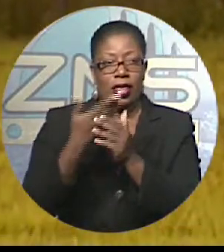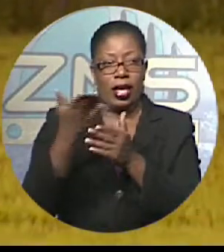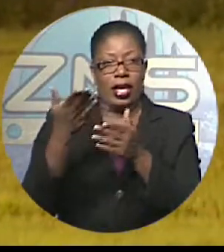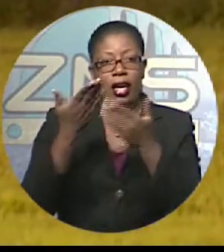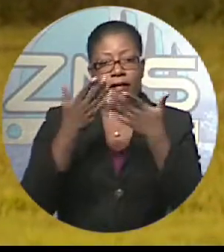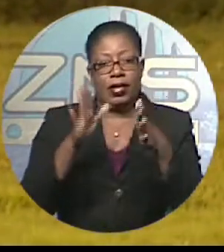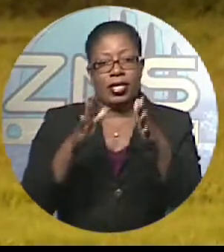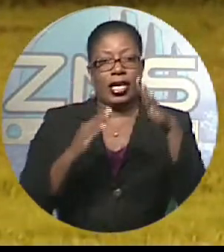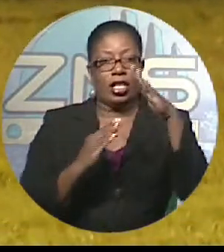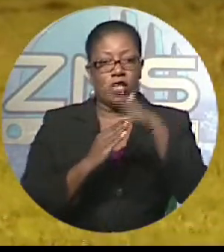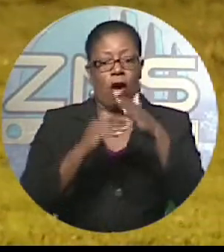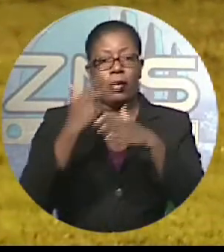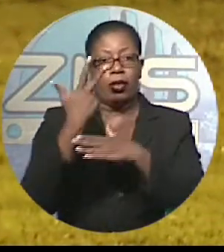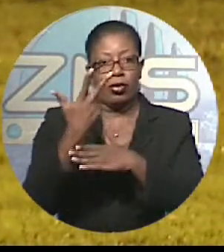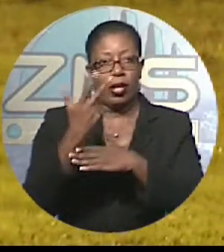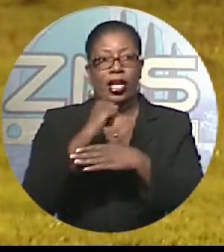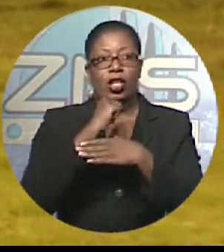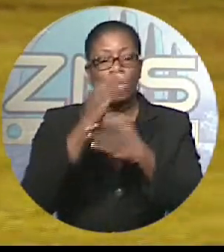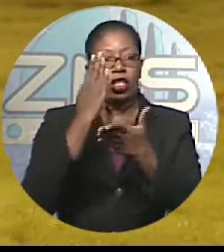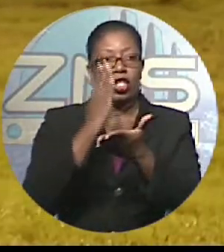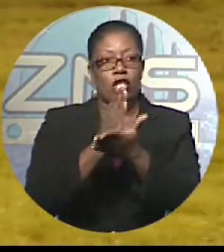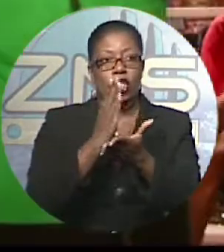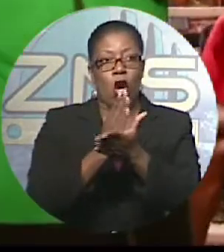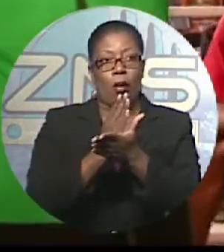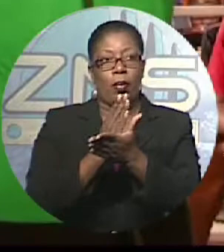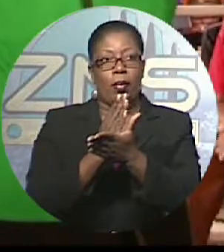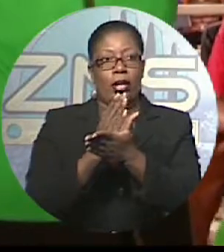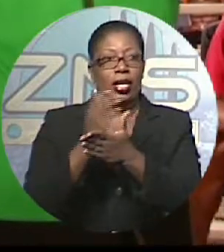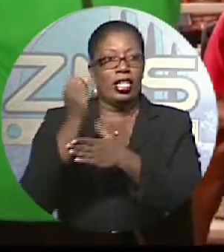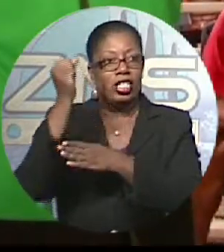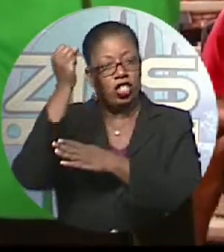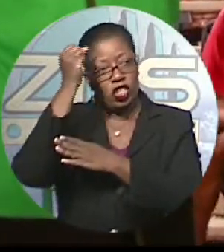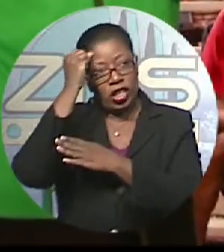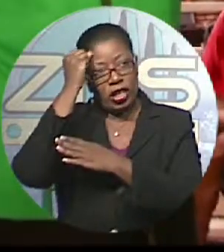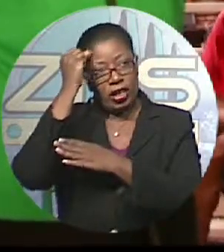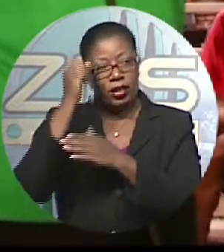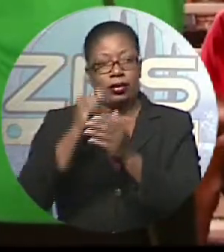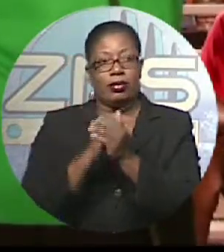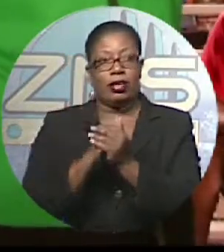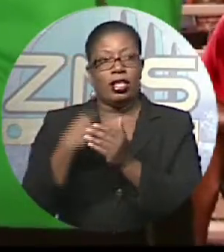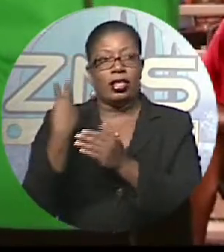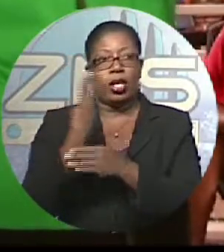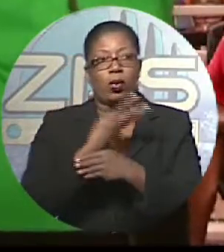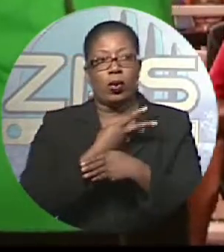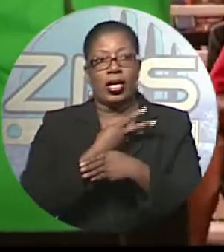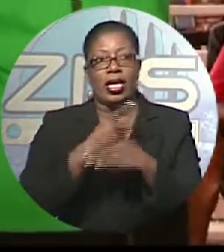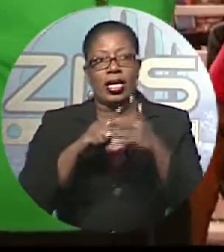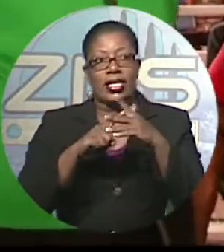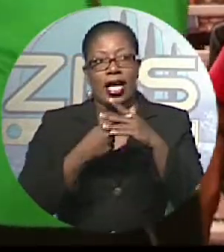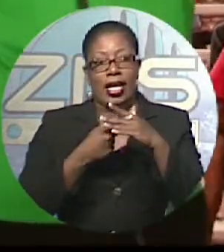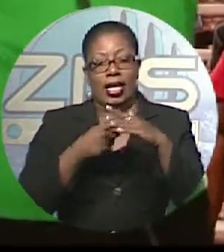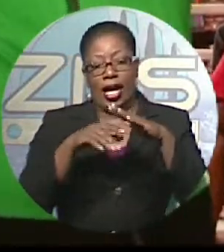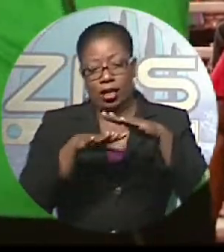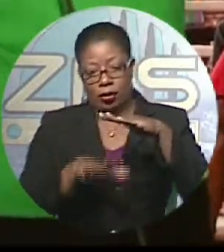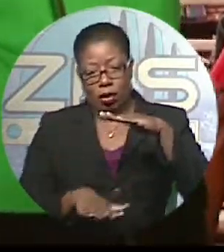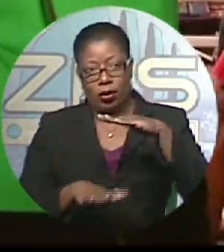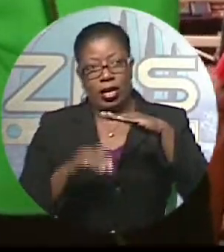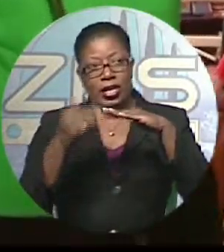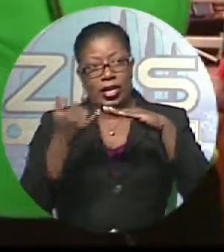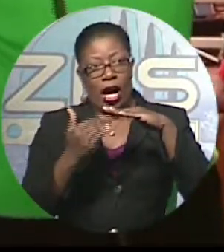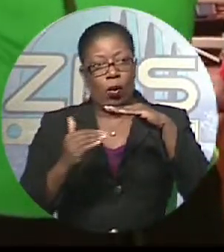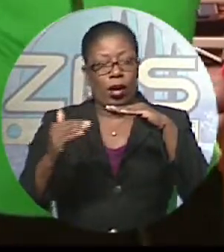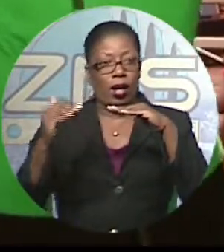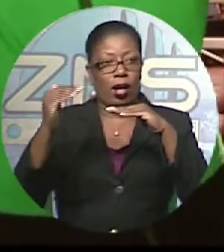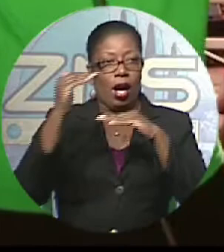top 3, that didn't stop Ching from making a speech. We just want to let you know we started off at the bottom. Now we're here. Thank